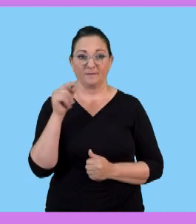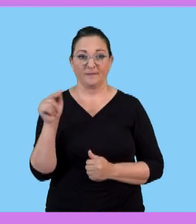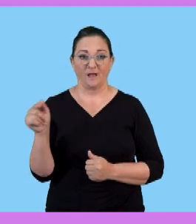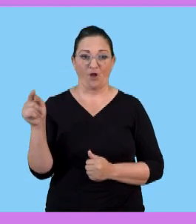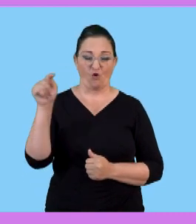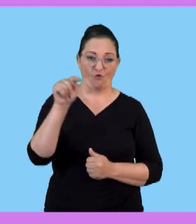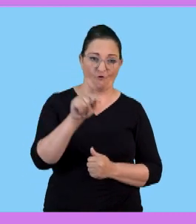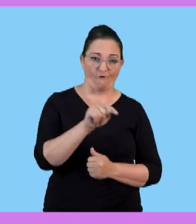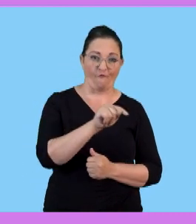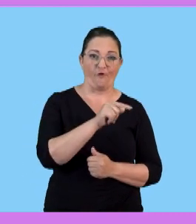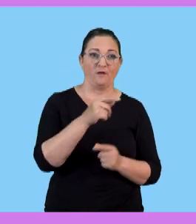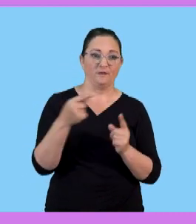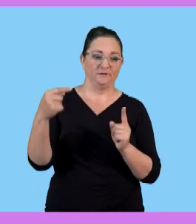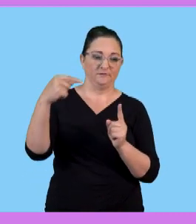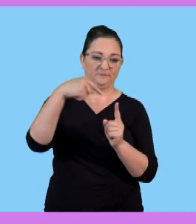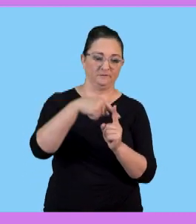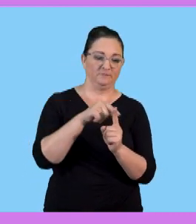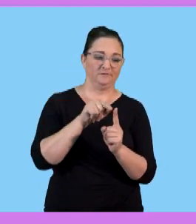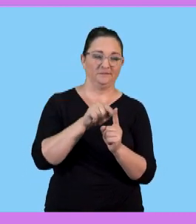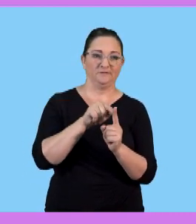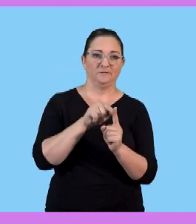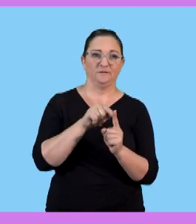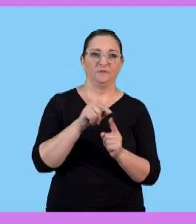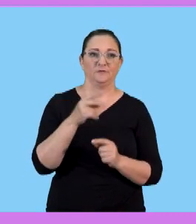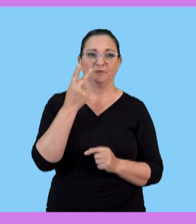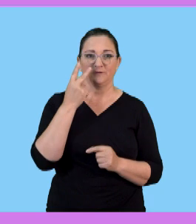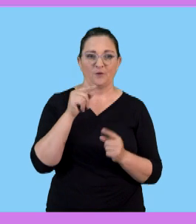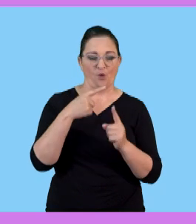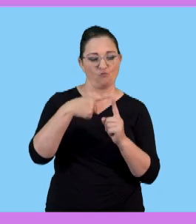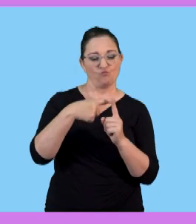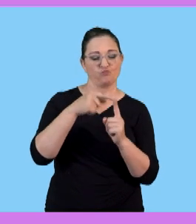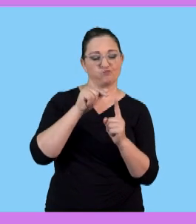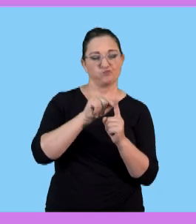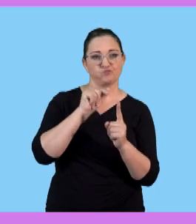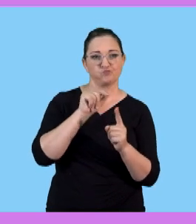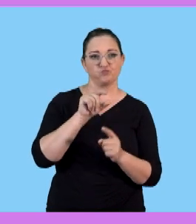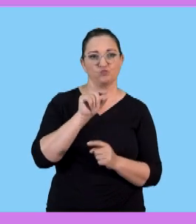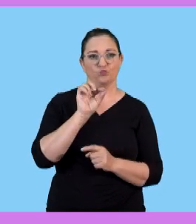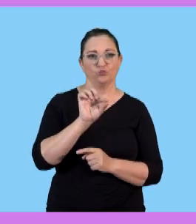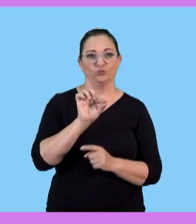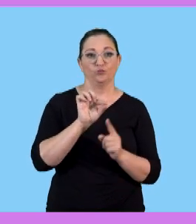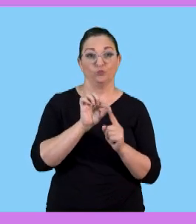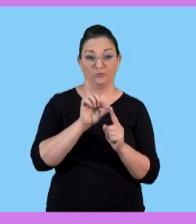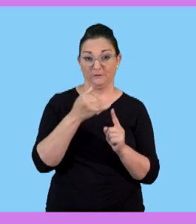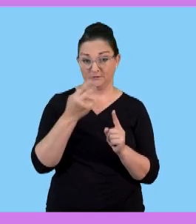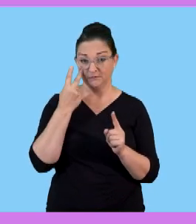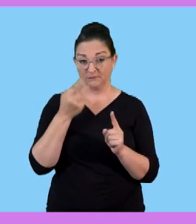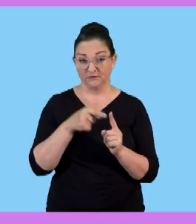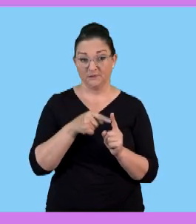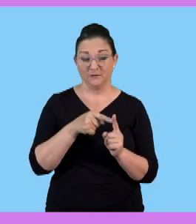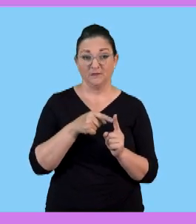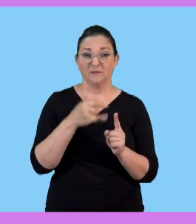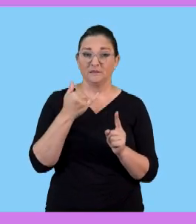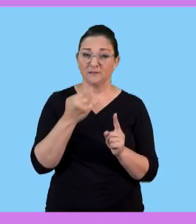And now I'll come with the curved line from the 25th percentile, and I'll move, follow the curved line. There they intersect. Are you still with